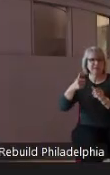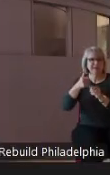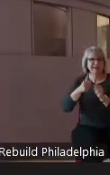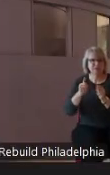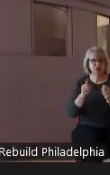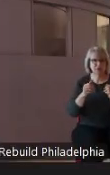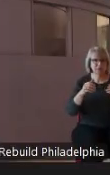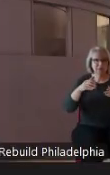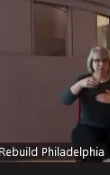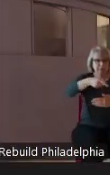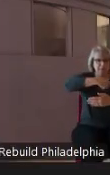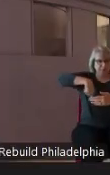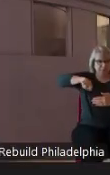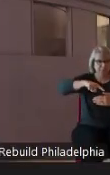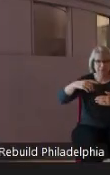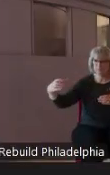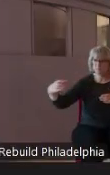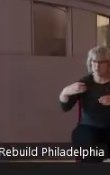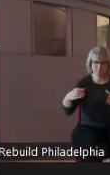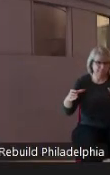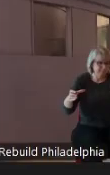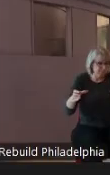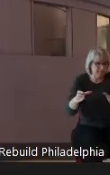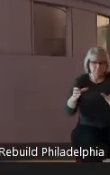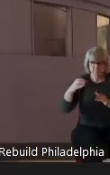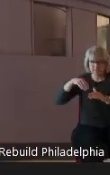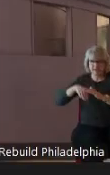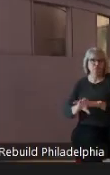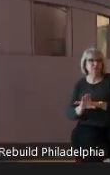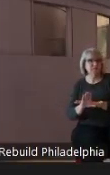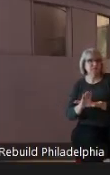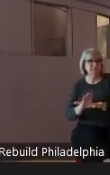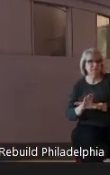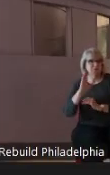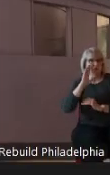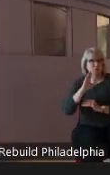out the accessibility features in each of those spaces.